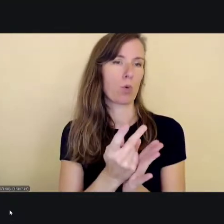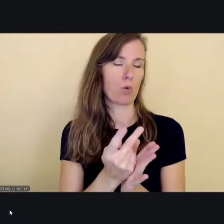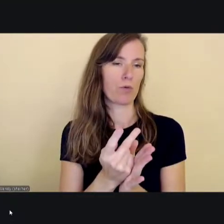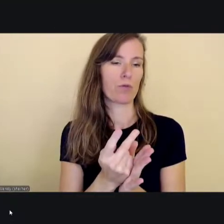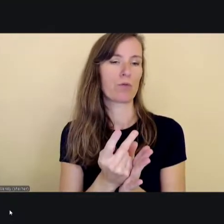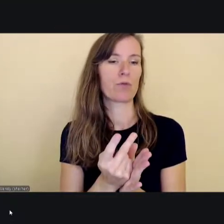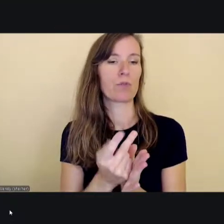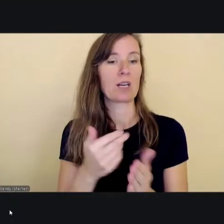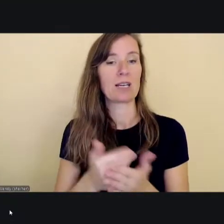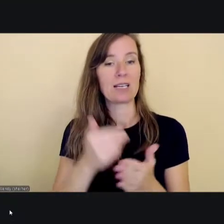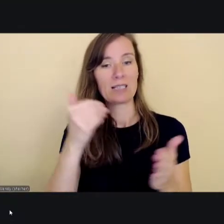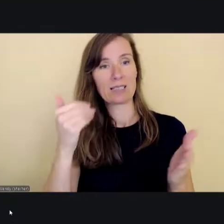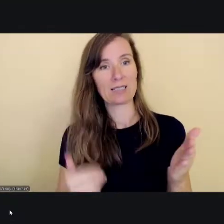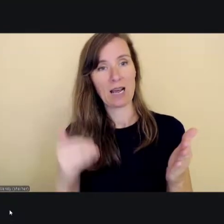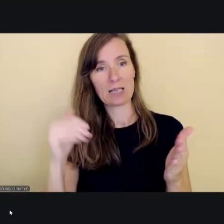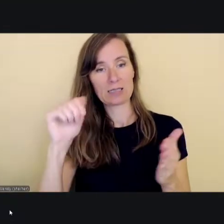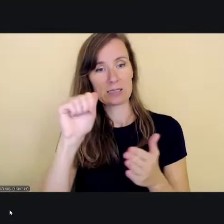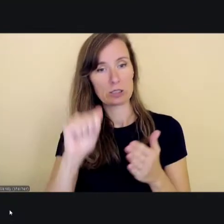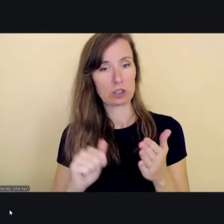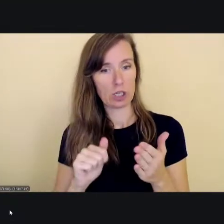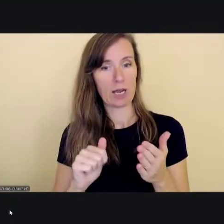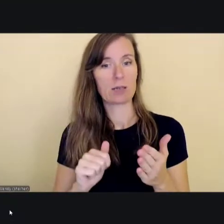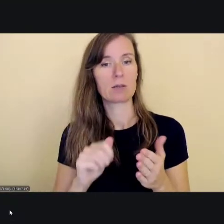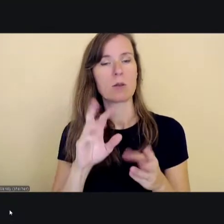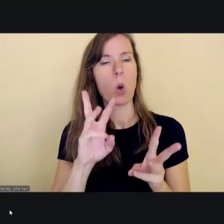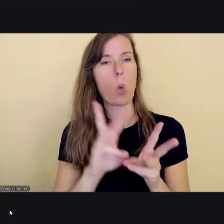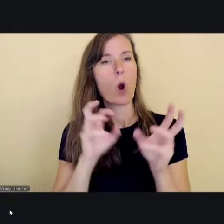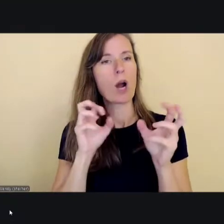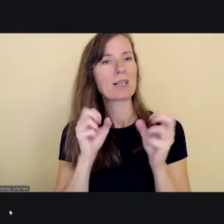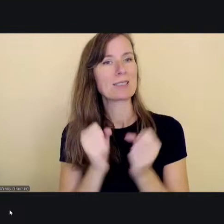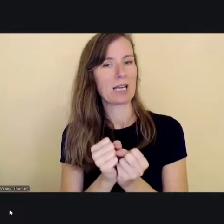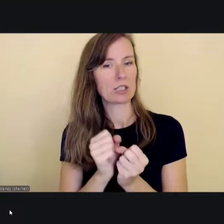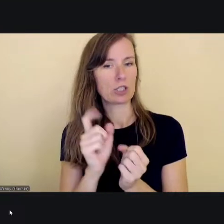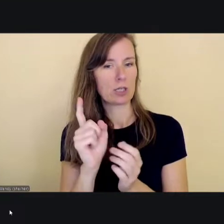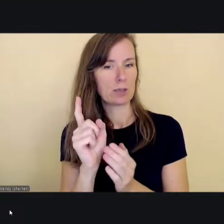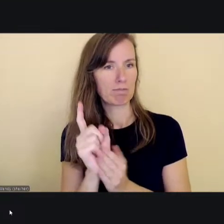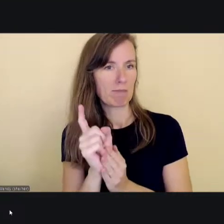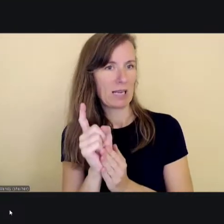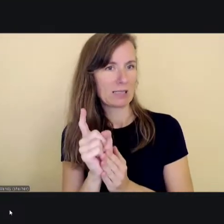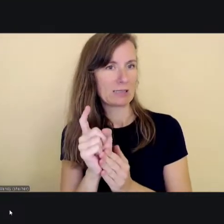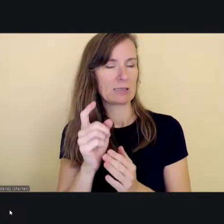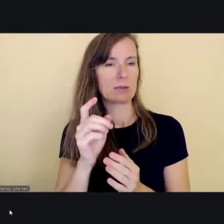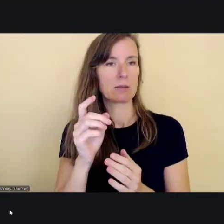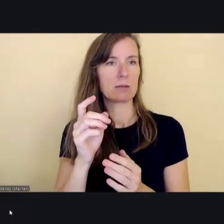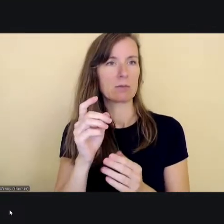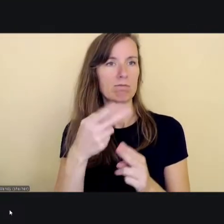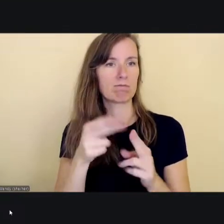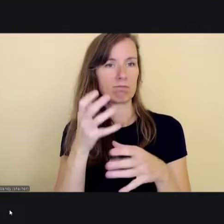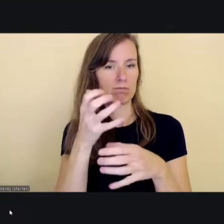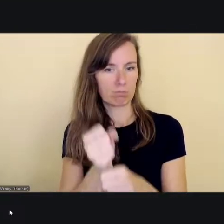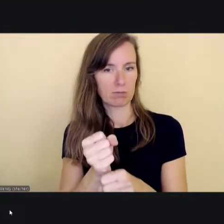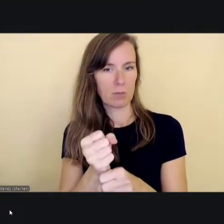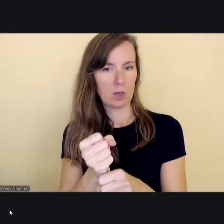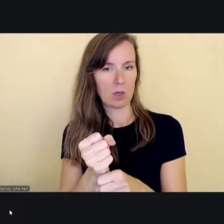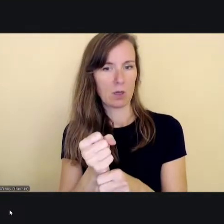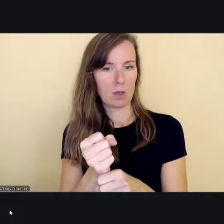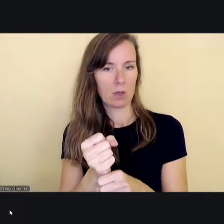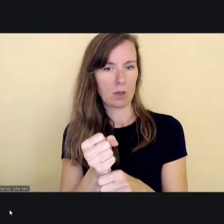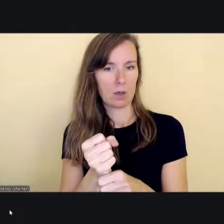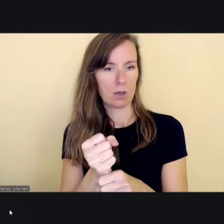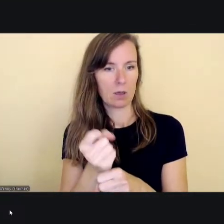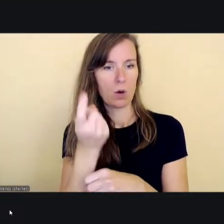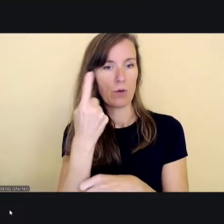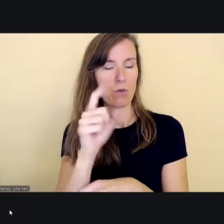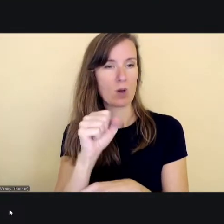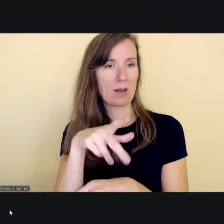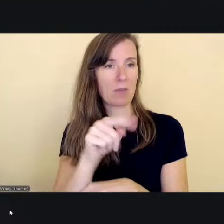September 25th. Councilmember LaGloahec, I believe you have several very simple and easy to understand amendments that we